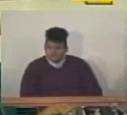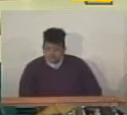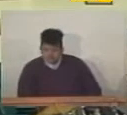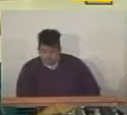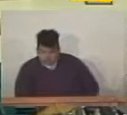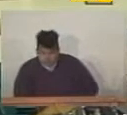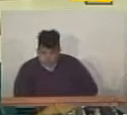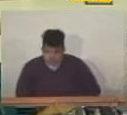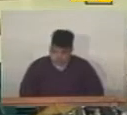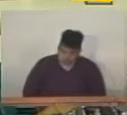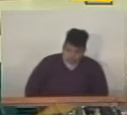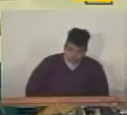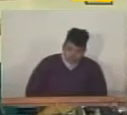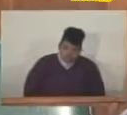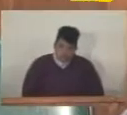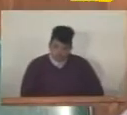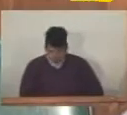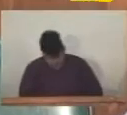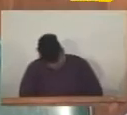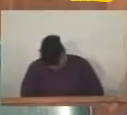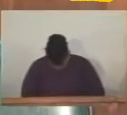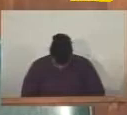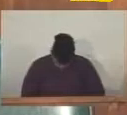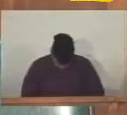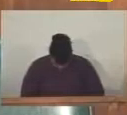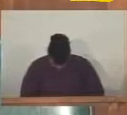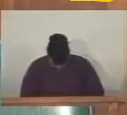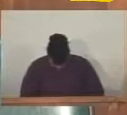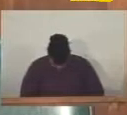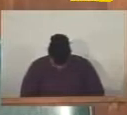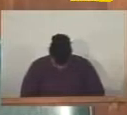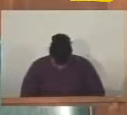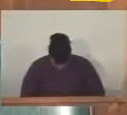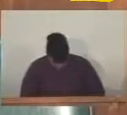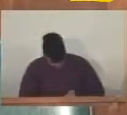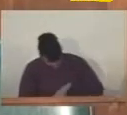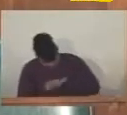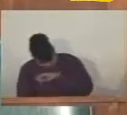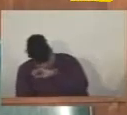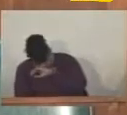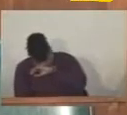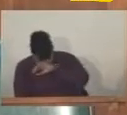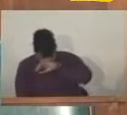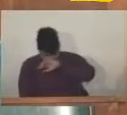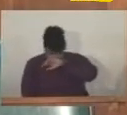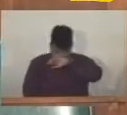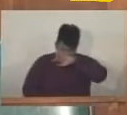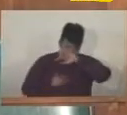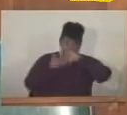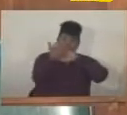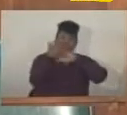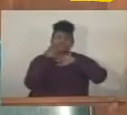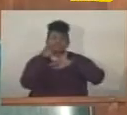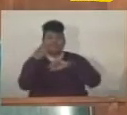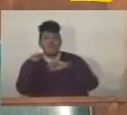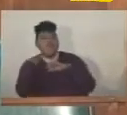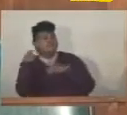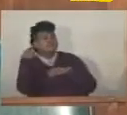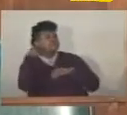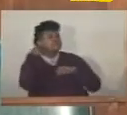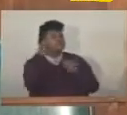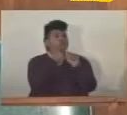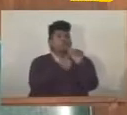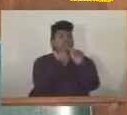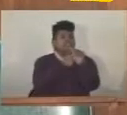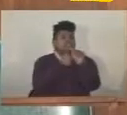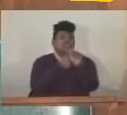But I want to say this, that I have listened to each participant in